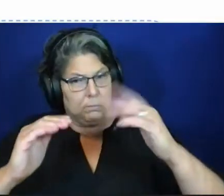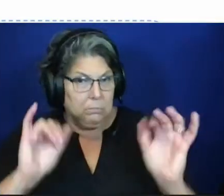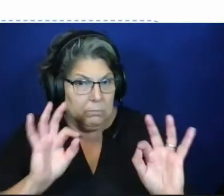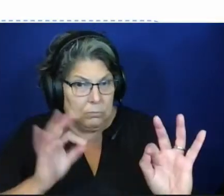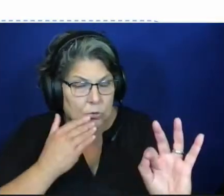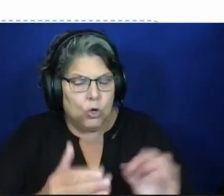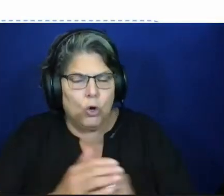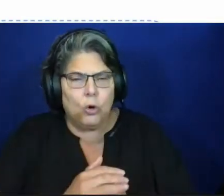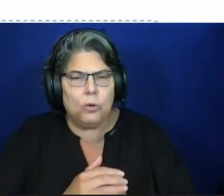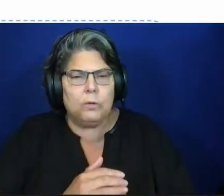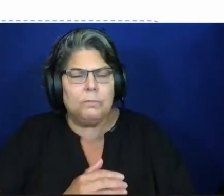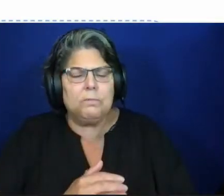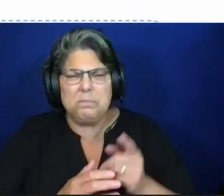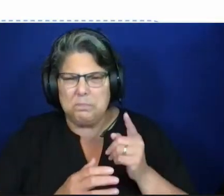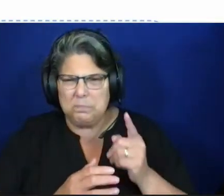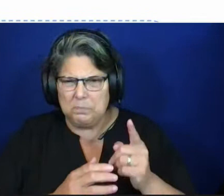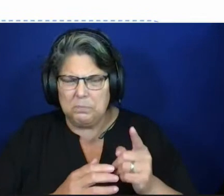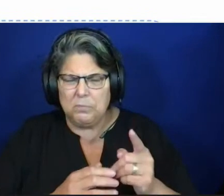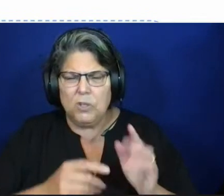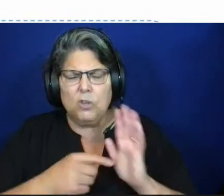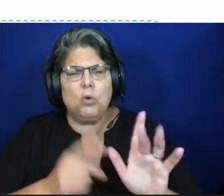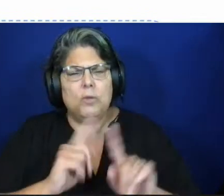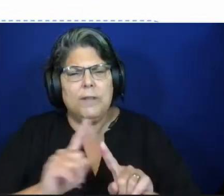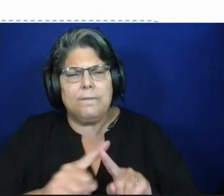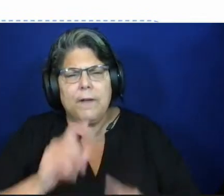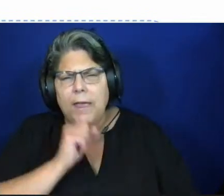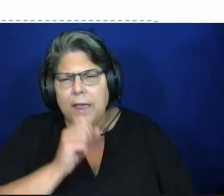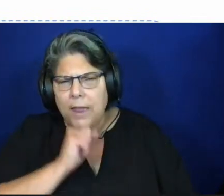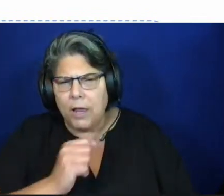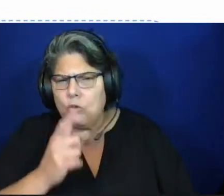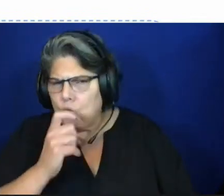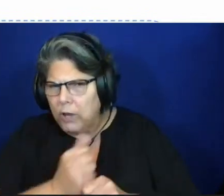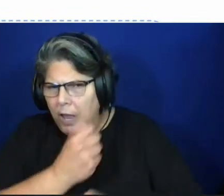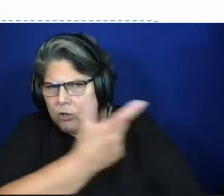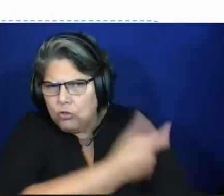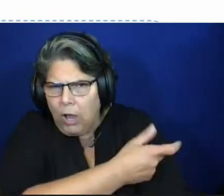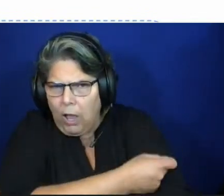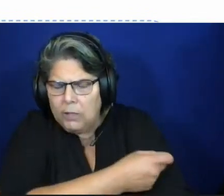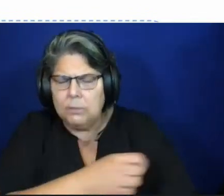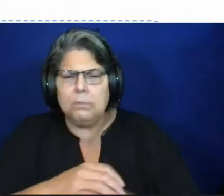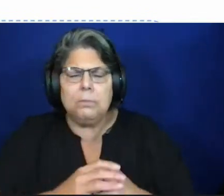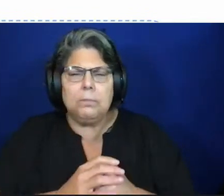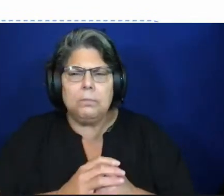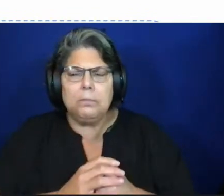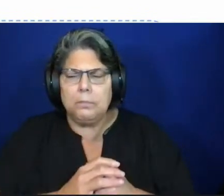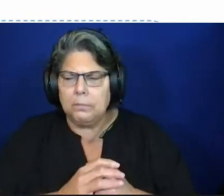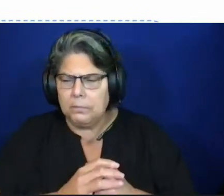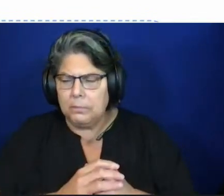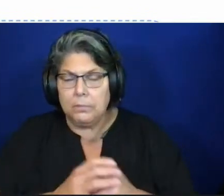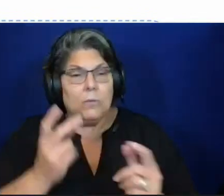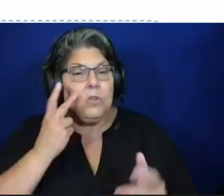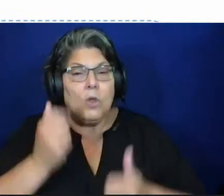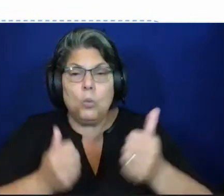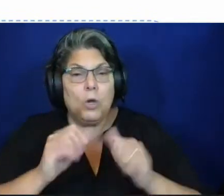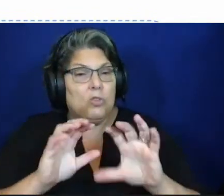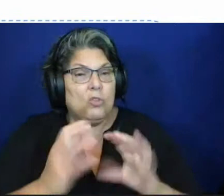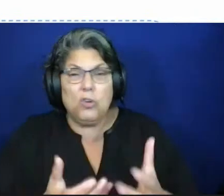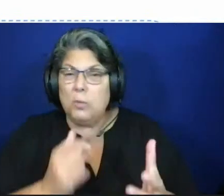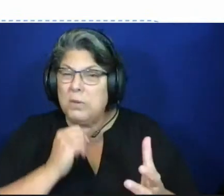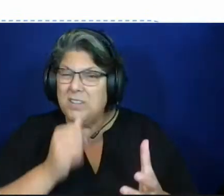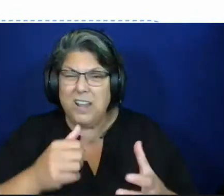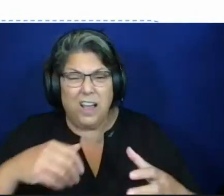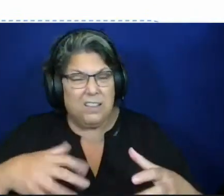The next slide shows age groups. And as you can see, the age groups that we're not keeping up with the state are 12